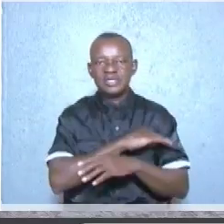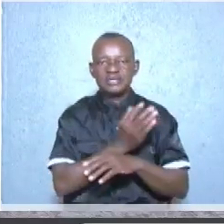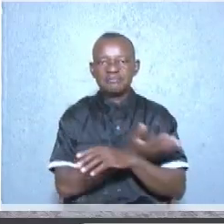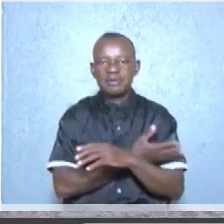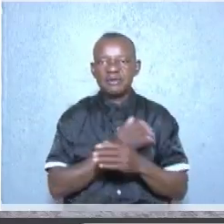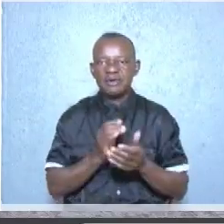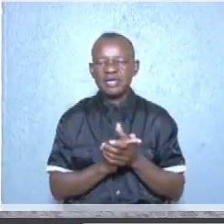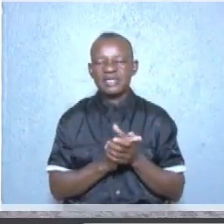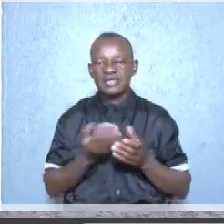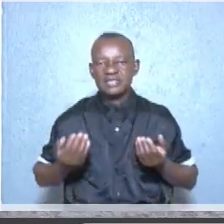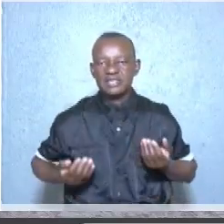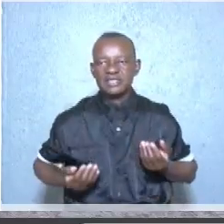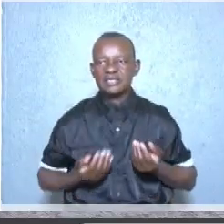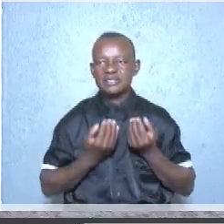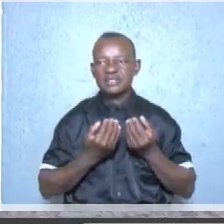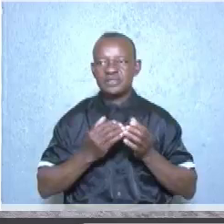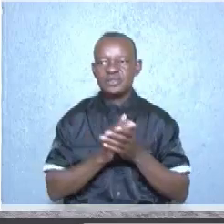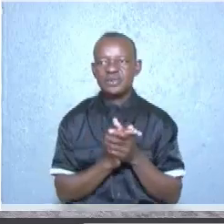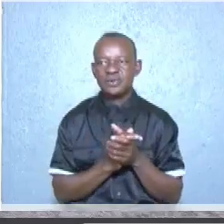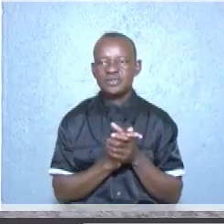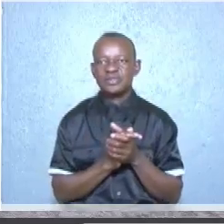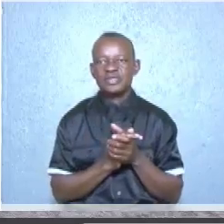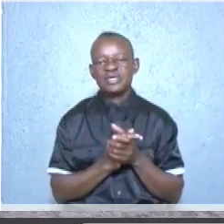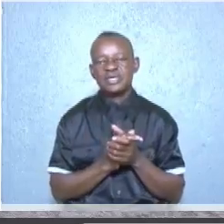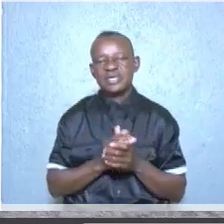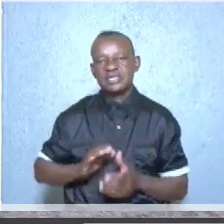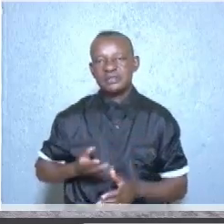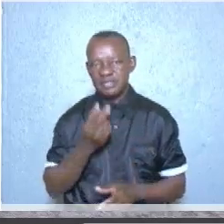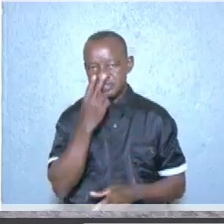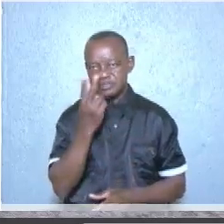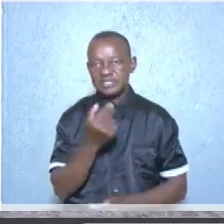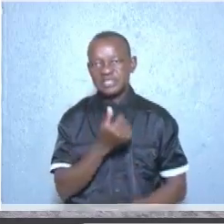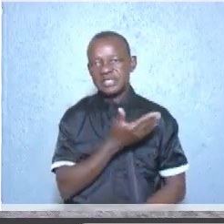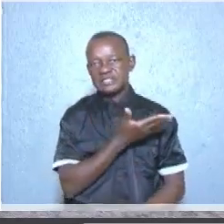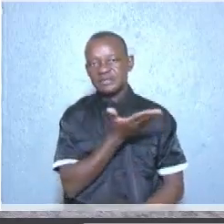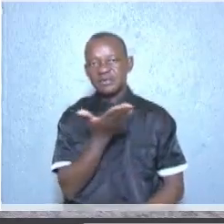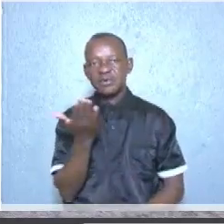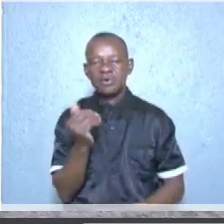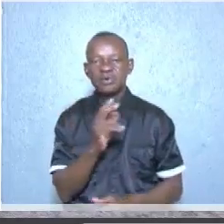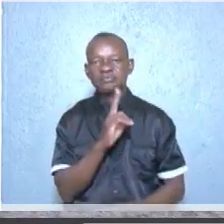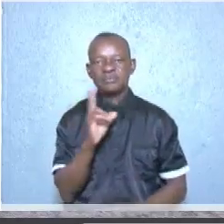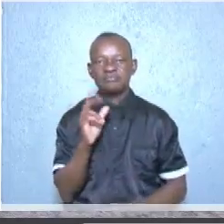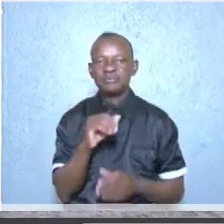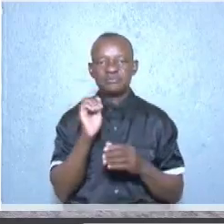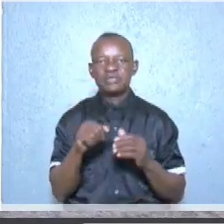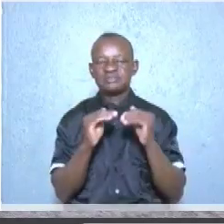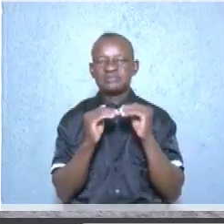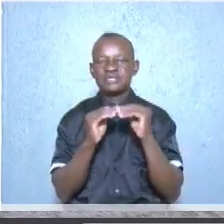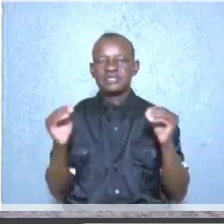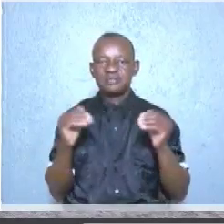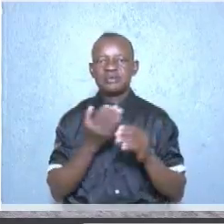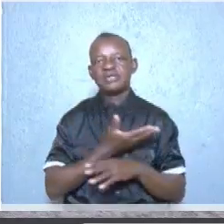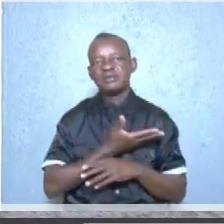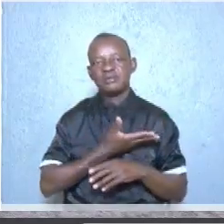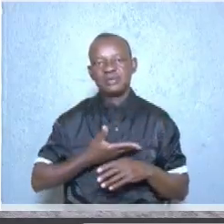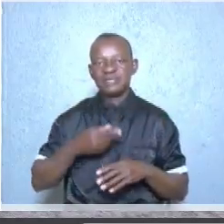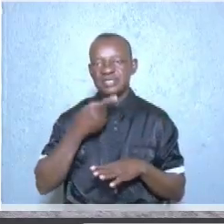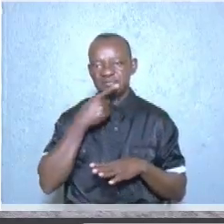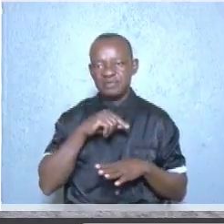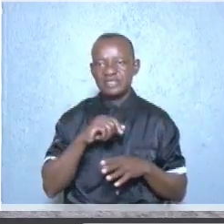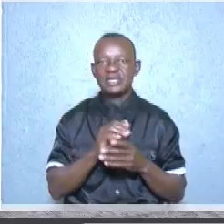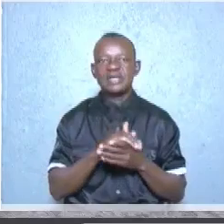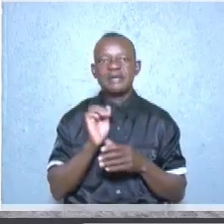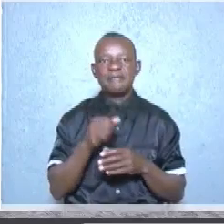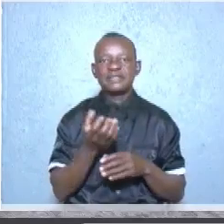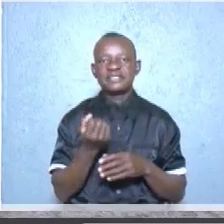not really enjoy the same level of. I mean, only in 2006 we had the new Marriage Equality Act, for example, that came into play. Just talk